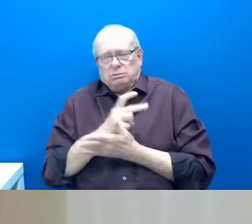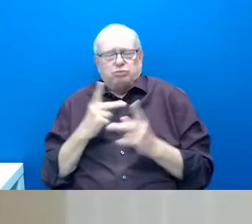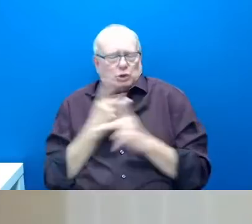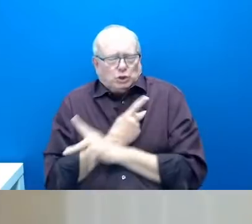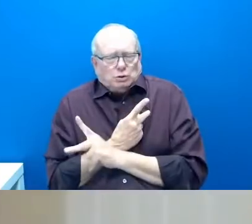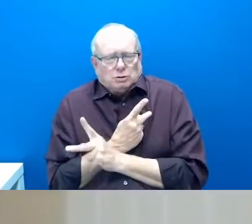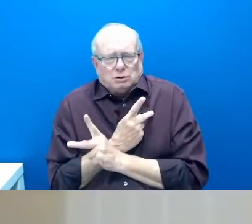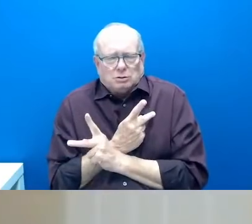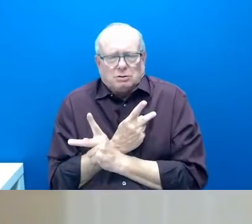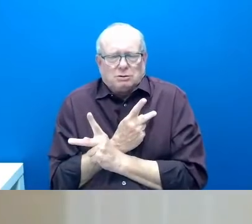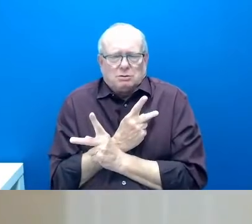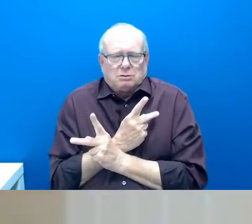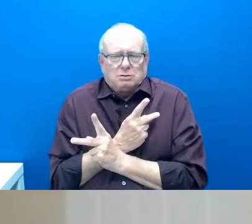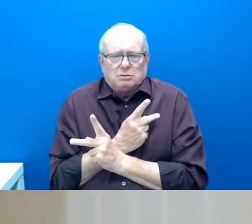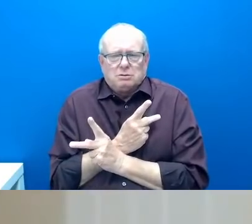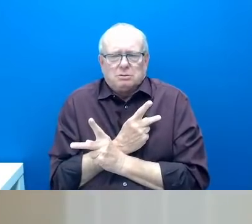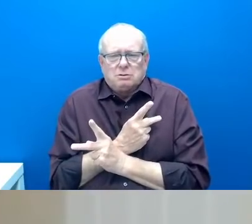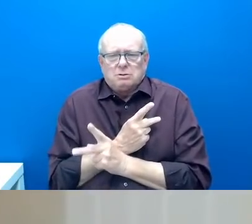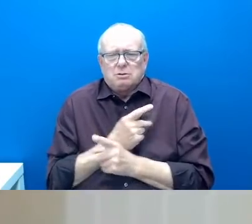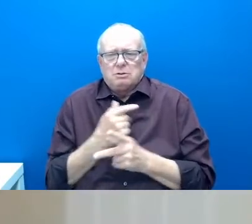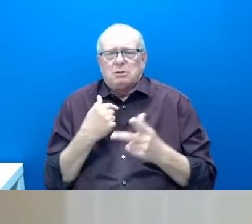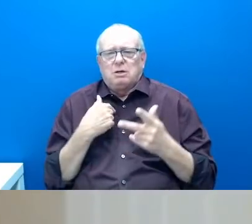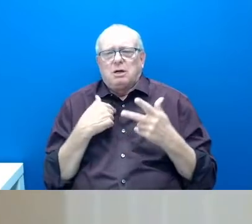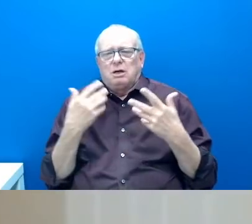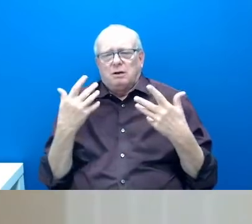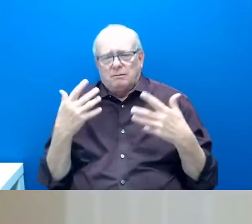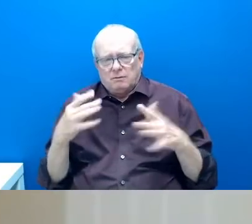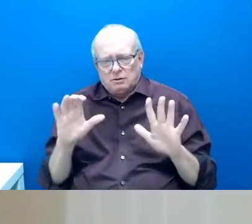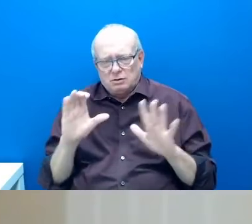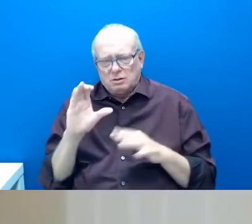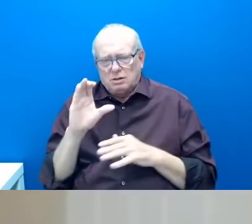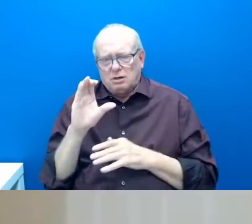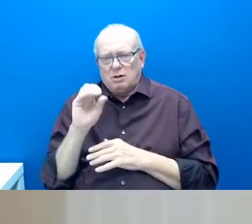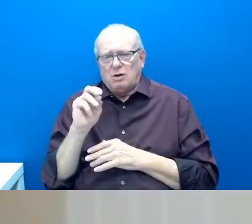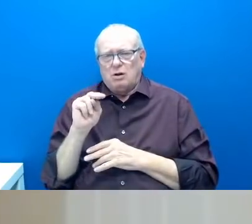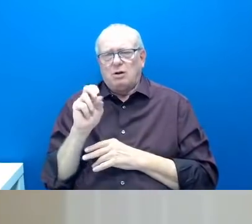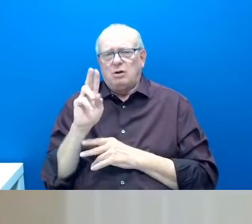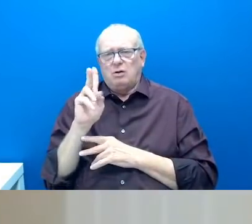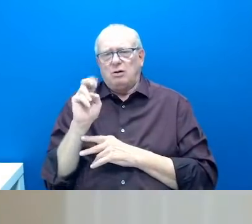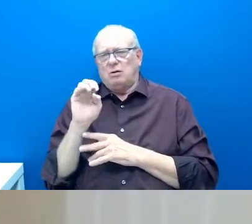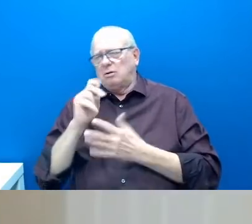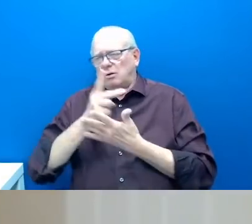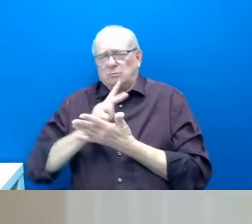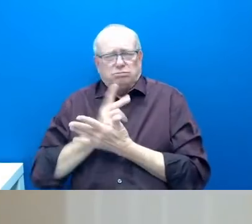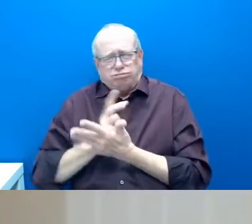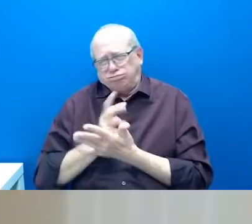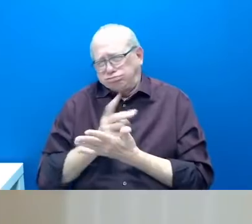one where I've convulsed. Convulsed for about a minute,